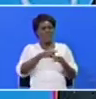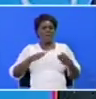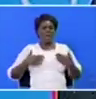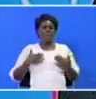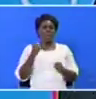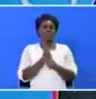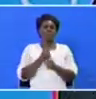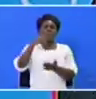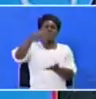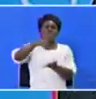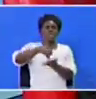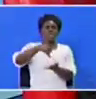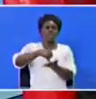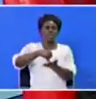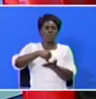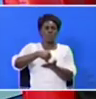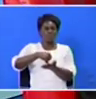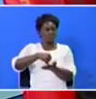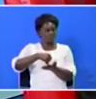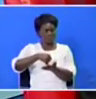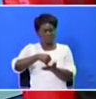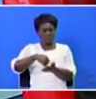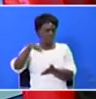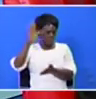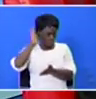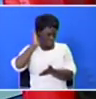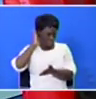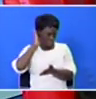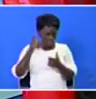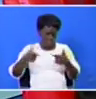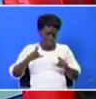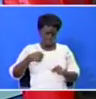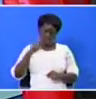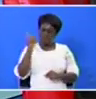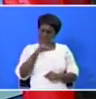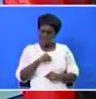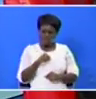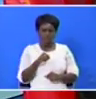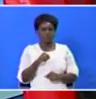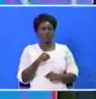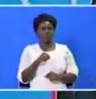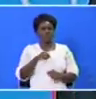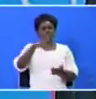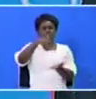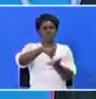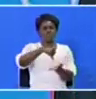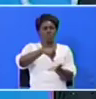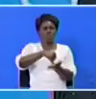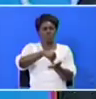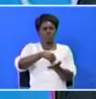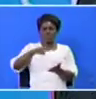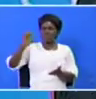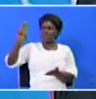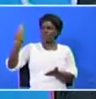Linda, including with the UNDP. Finally. With say. The UN. No, let me finish. I gave you space. Yes. Including the EU.